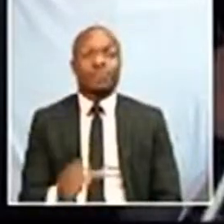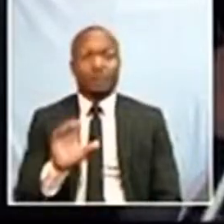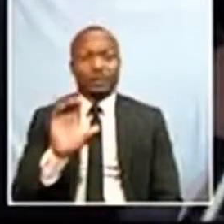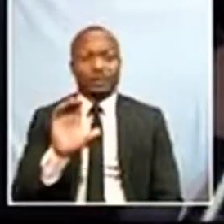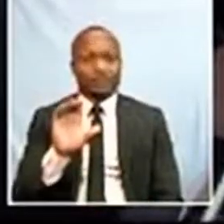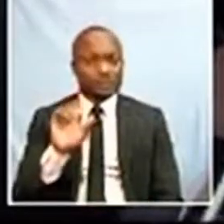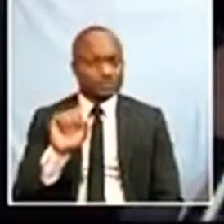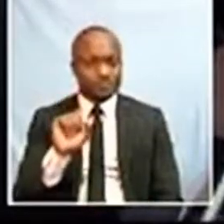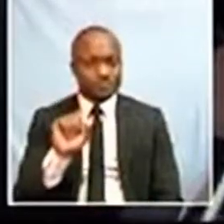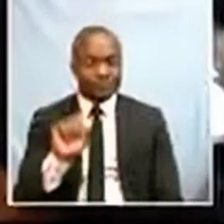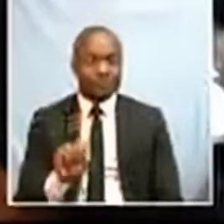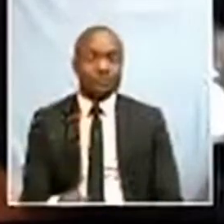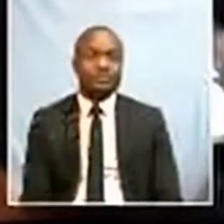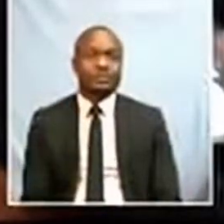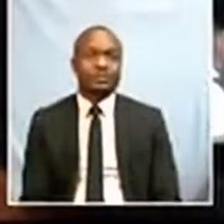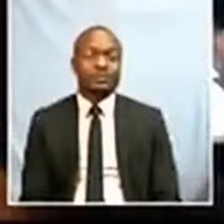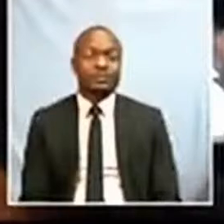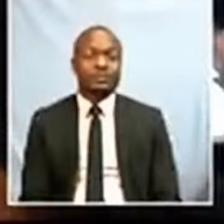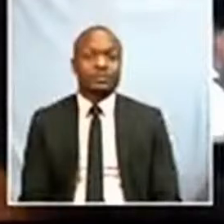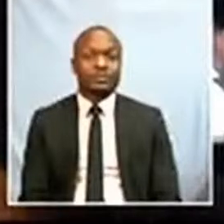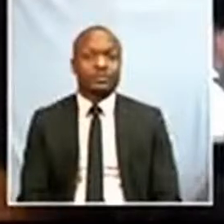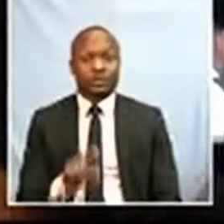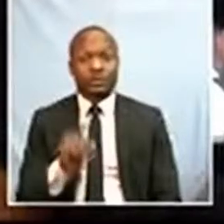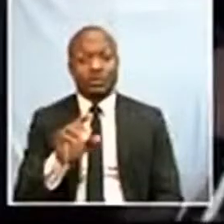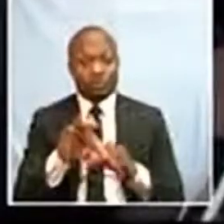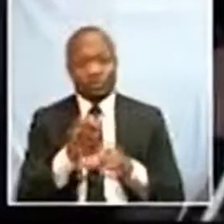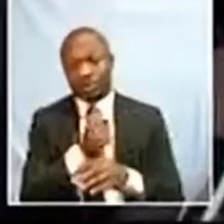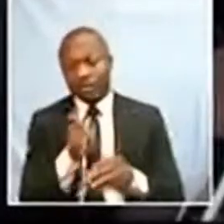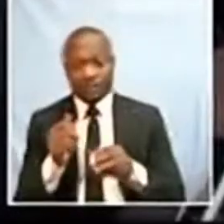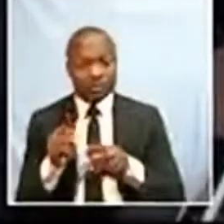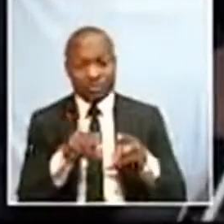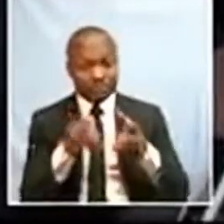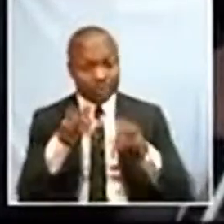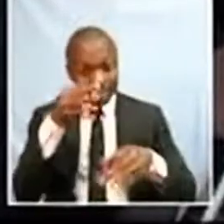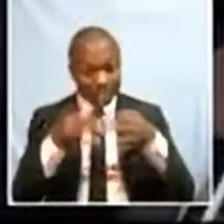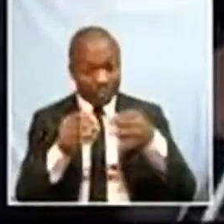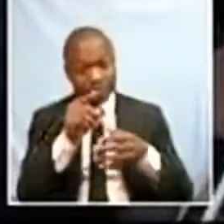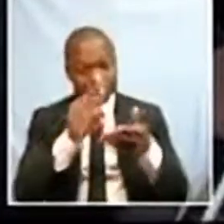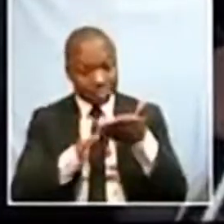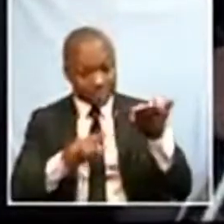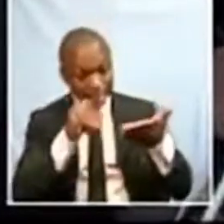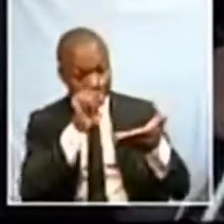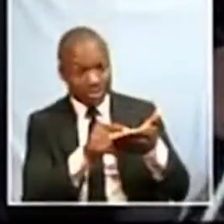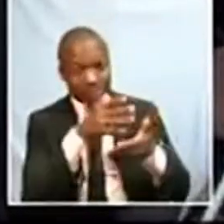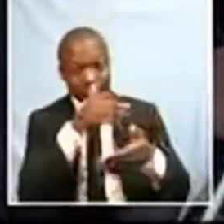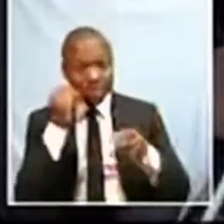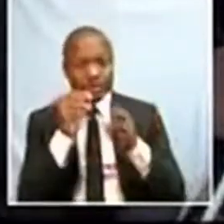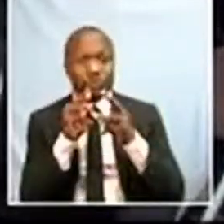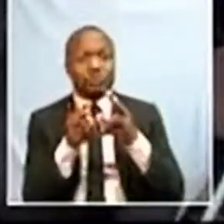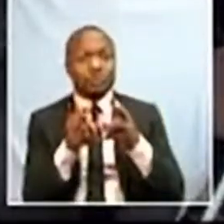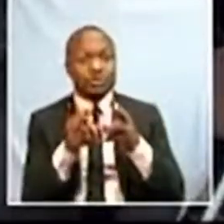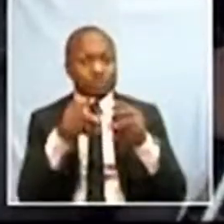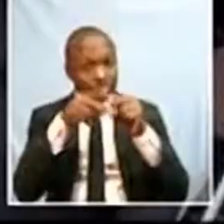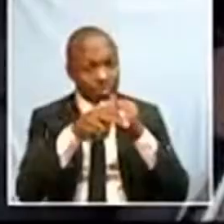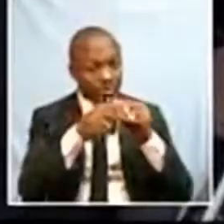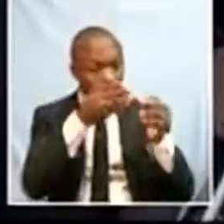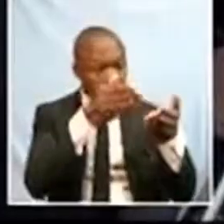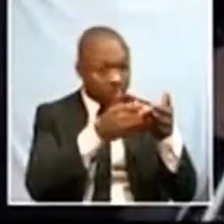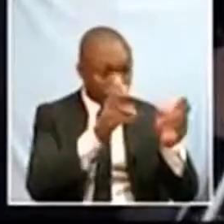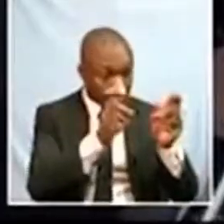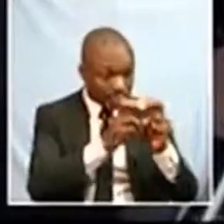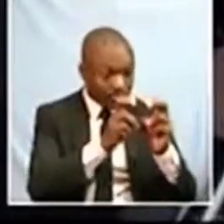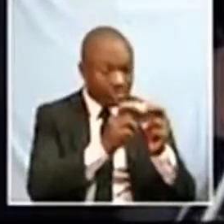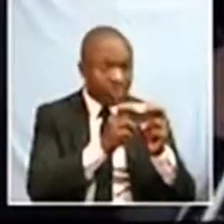Yes. Did you explore any other ways? And if you believed that this is the best way, you terminate this contract